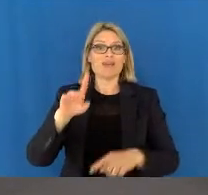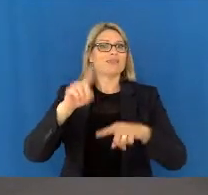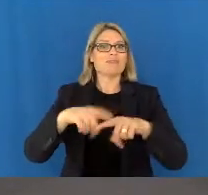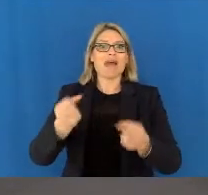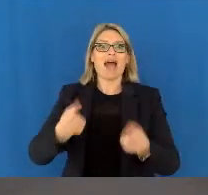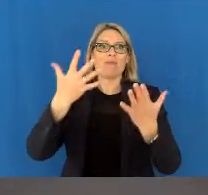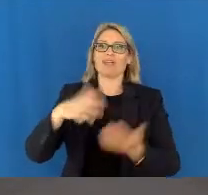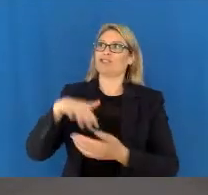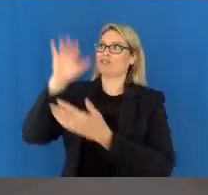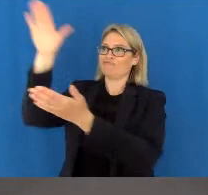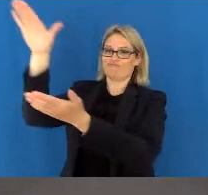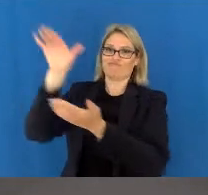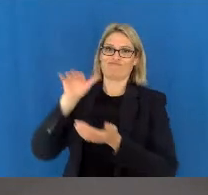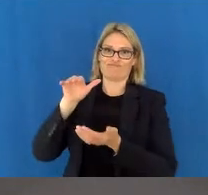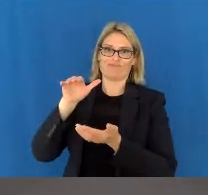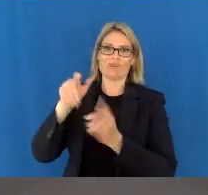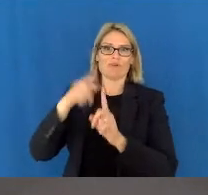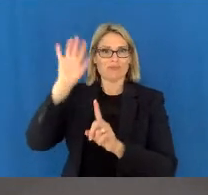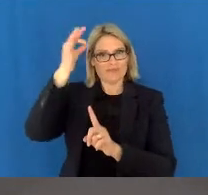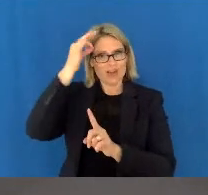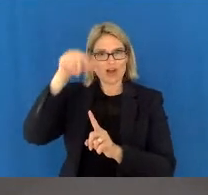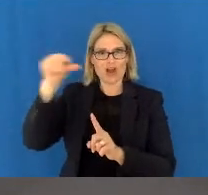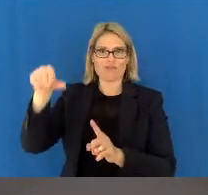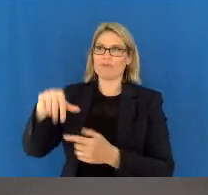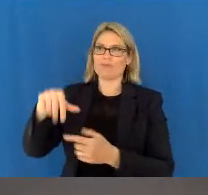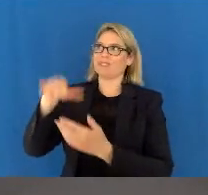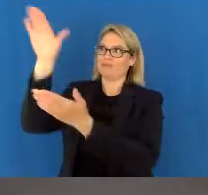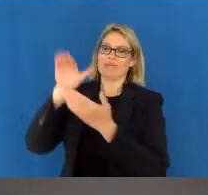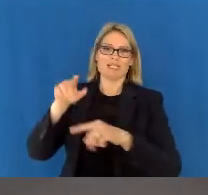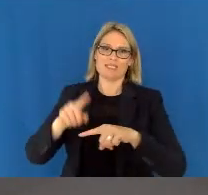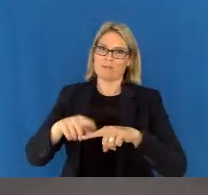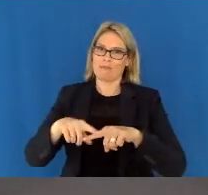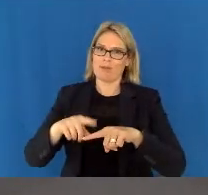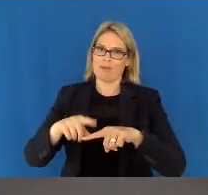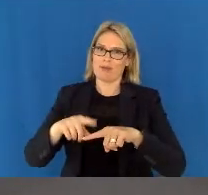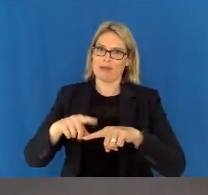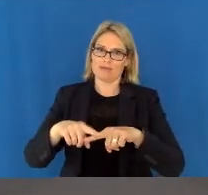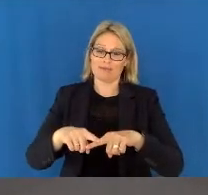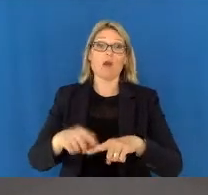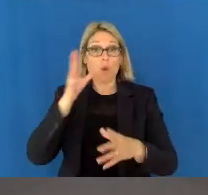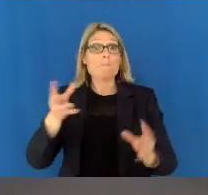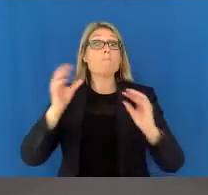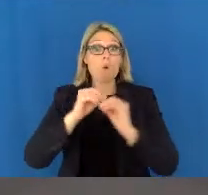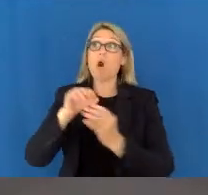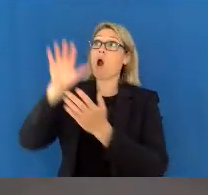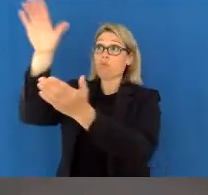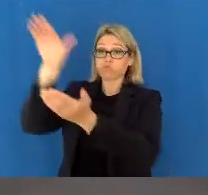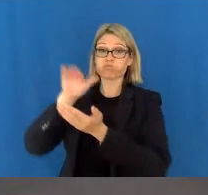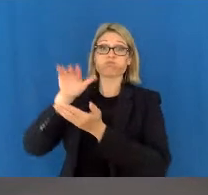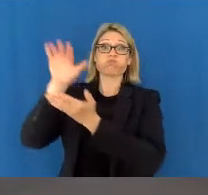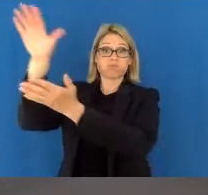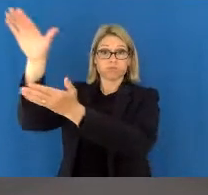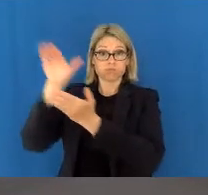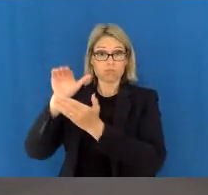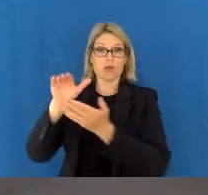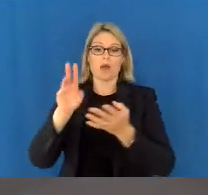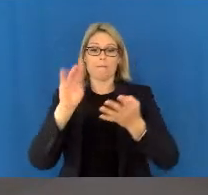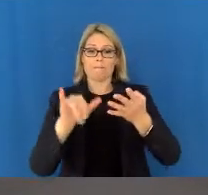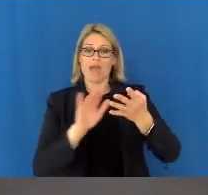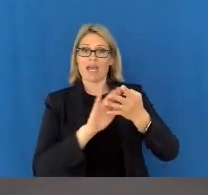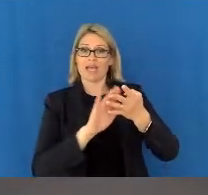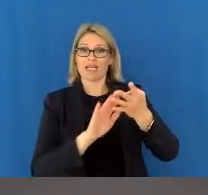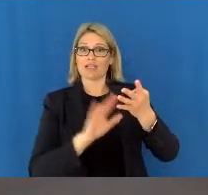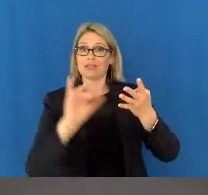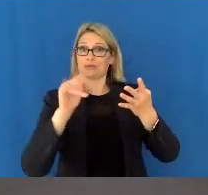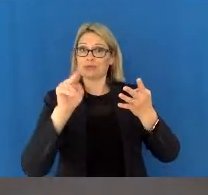per capita basis from the federal government. And so we know that more vaccines are going to be coming available later in May and early June.